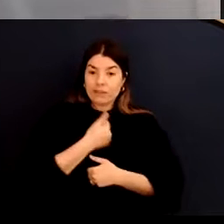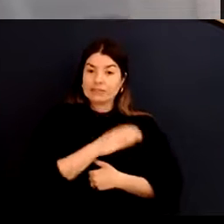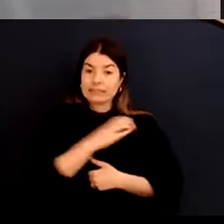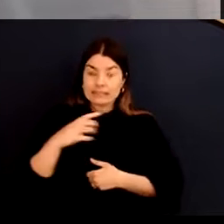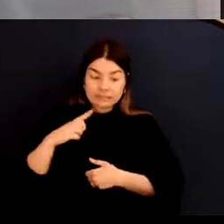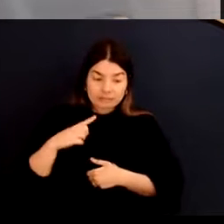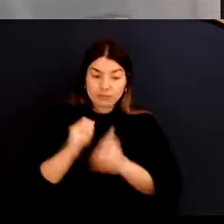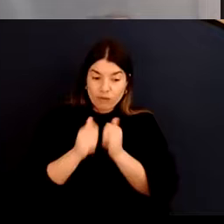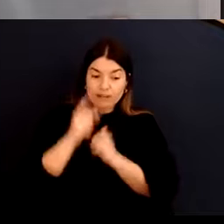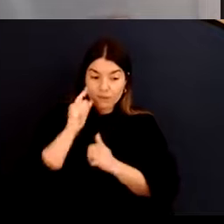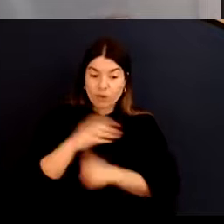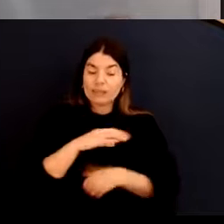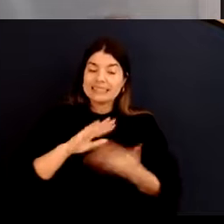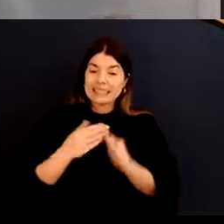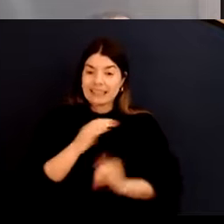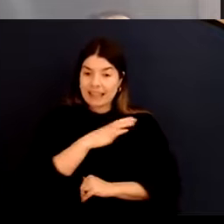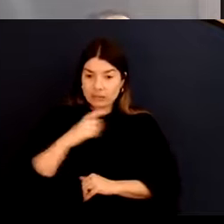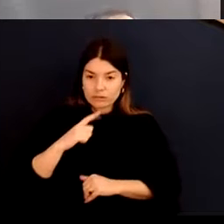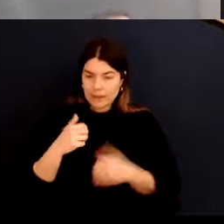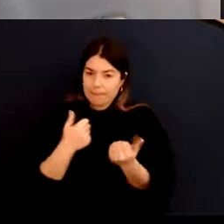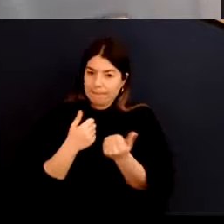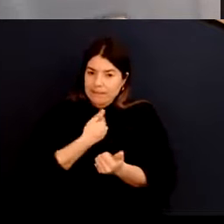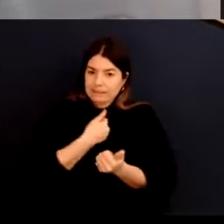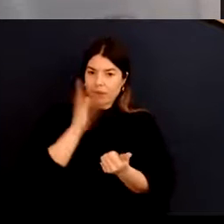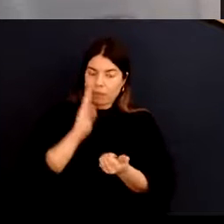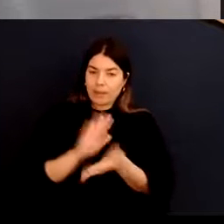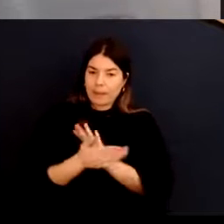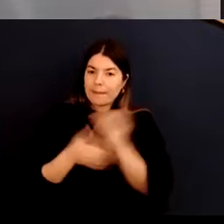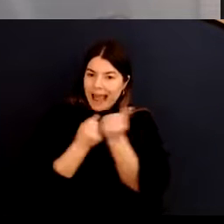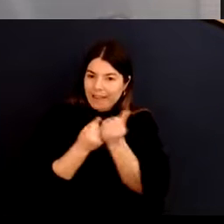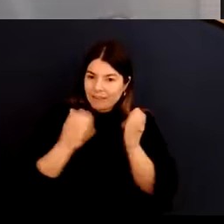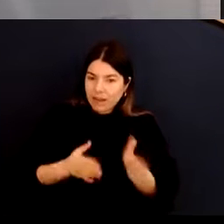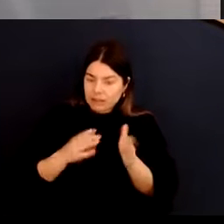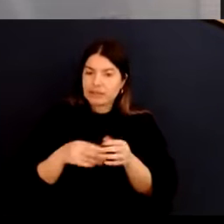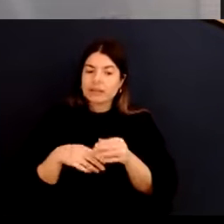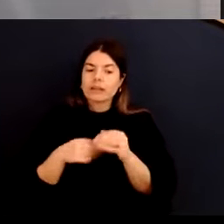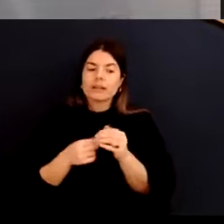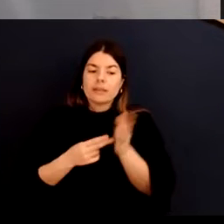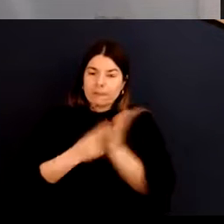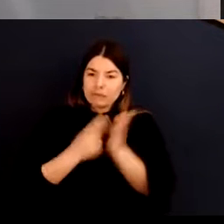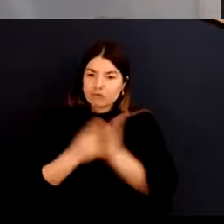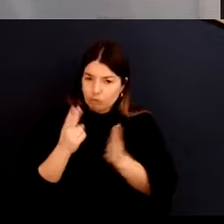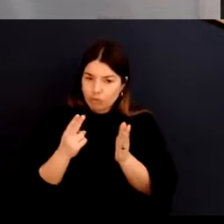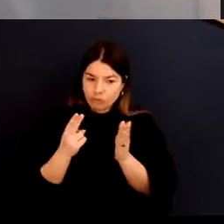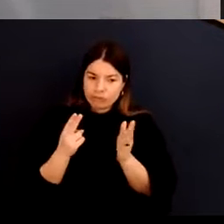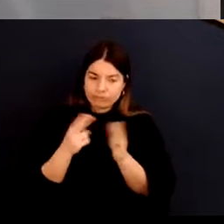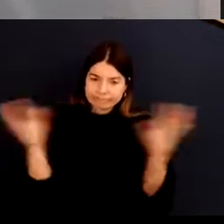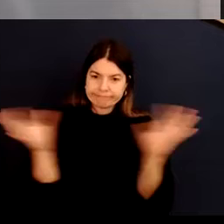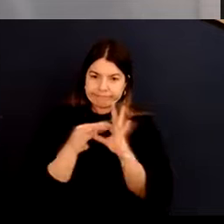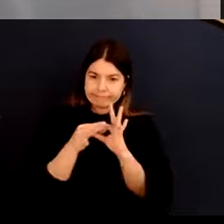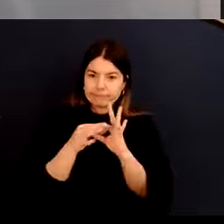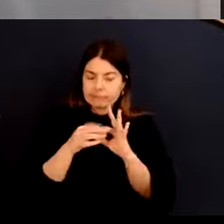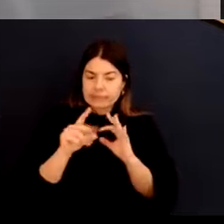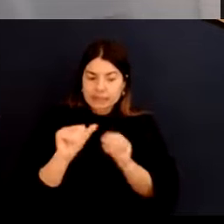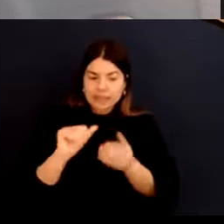going to be an advocate to bridge the gap and make sure that there's funds for them to help them in whatever they need. Thank